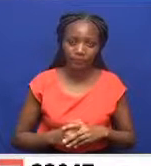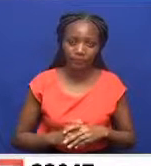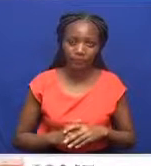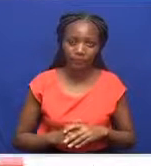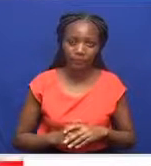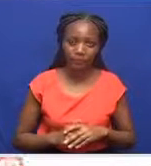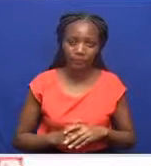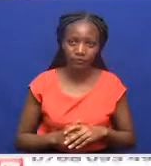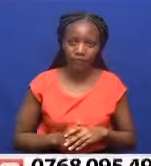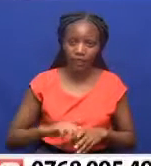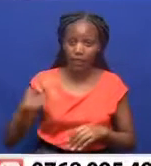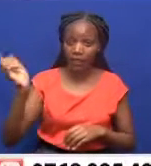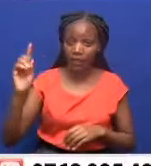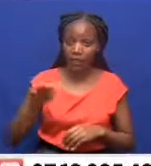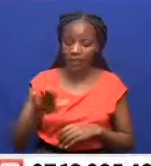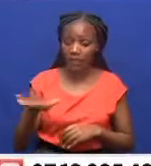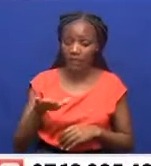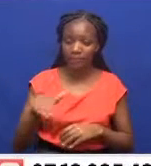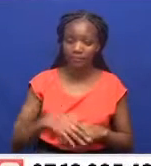Nairobi area.